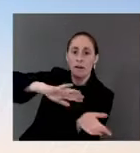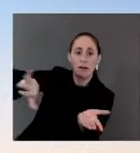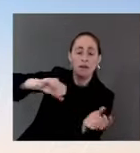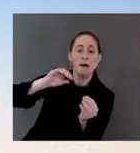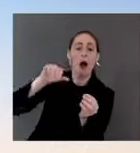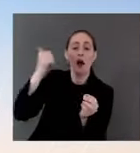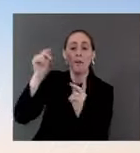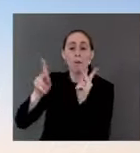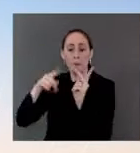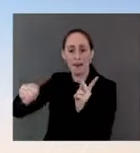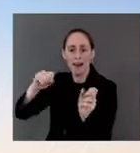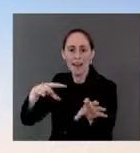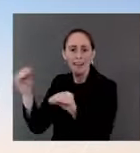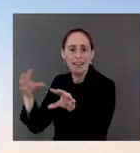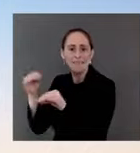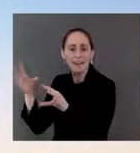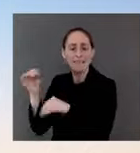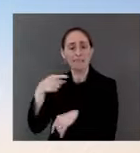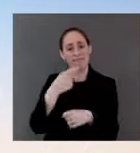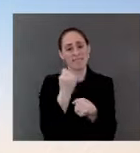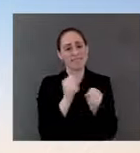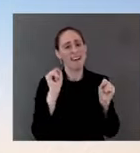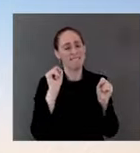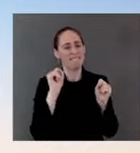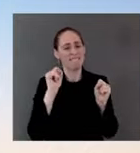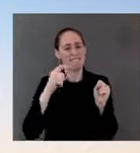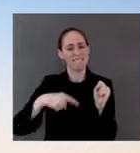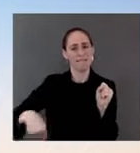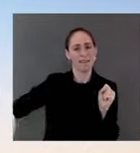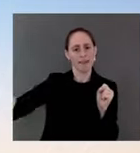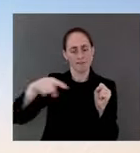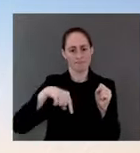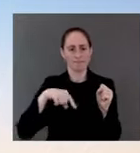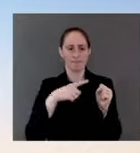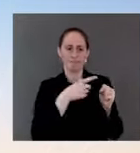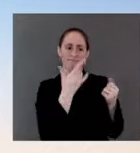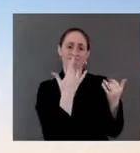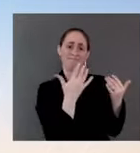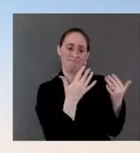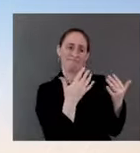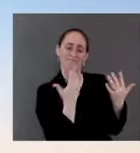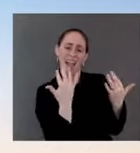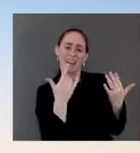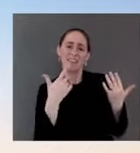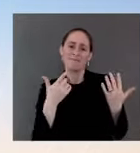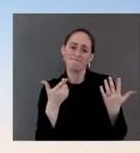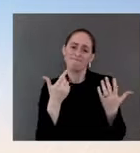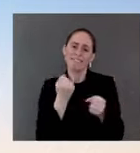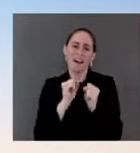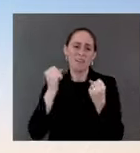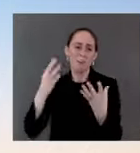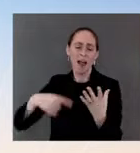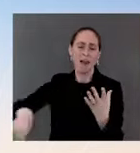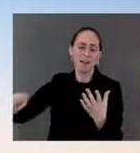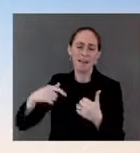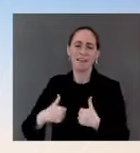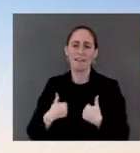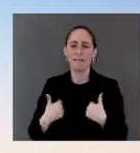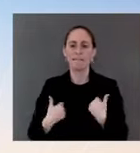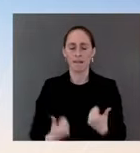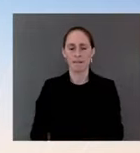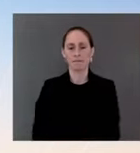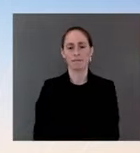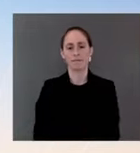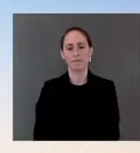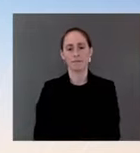partnered force member and almost certainly prevented further casualties. He died of the wounds he received in combat. And finally, Major